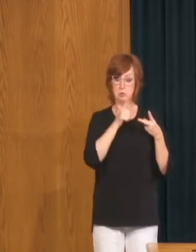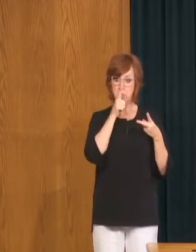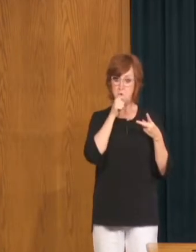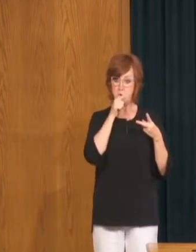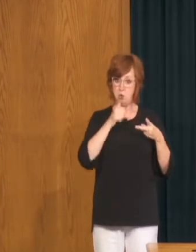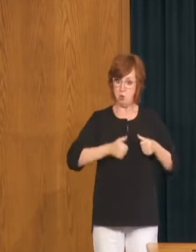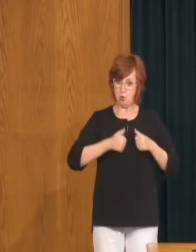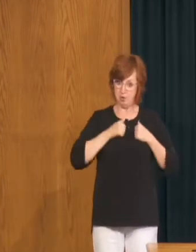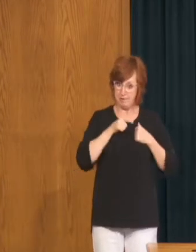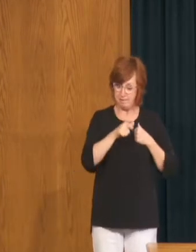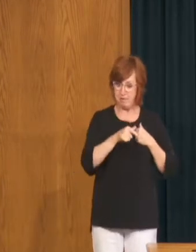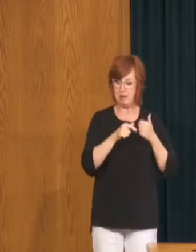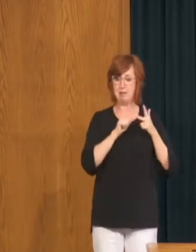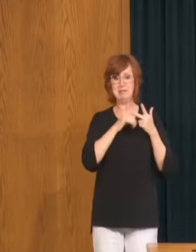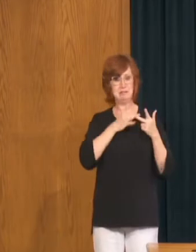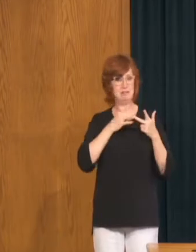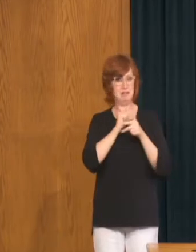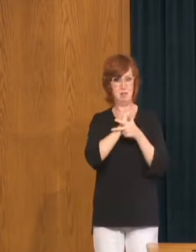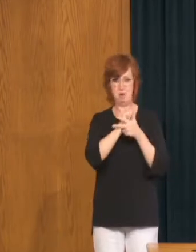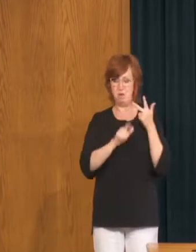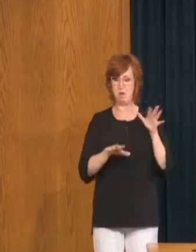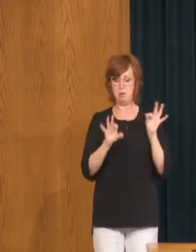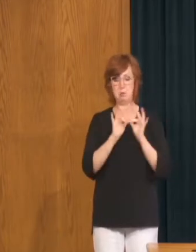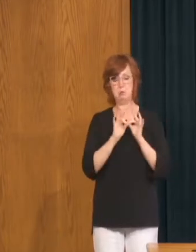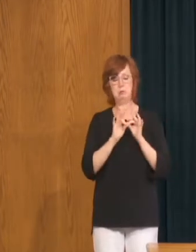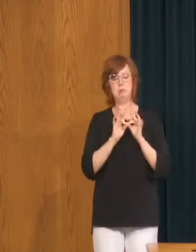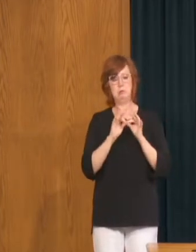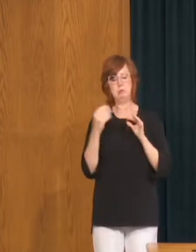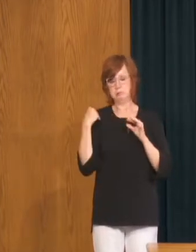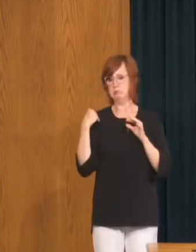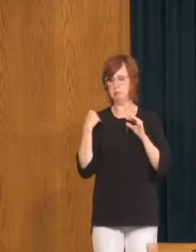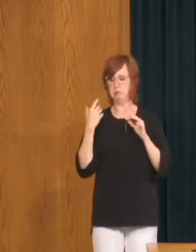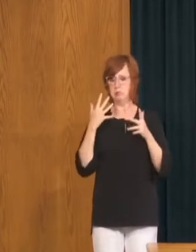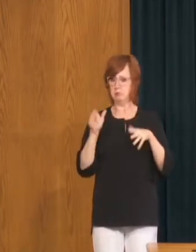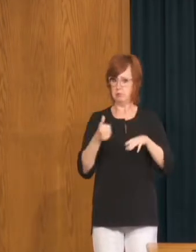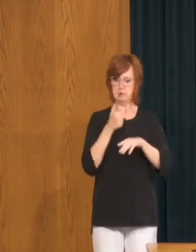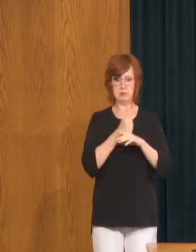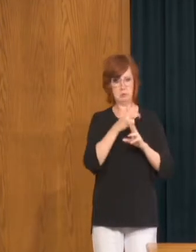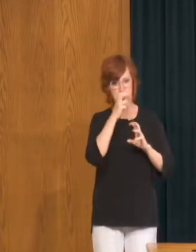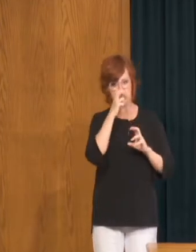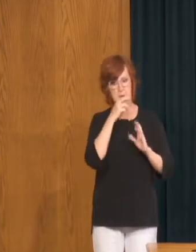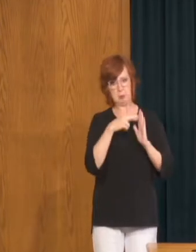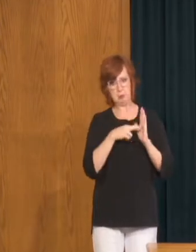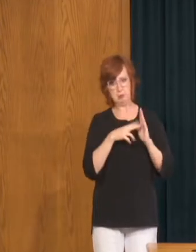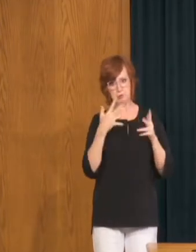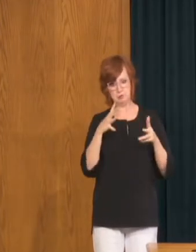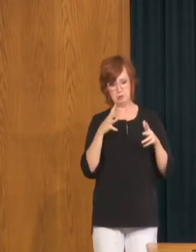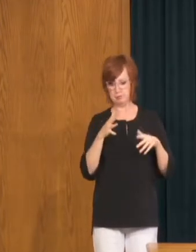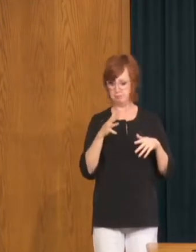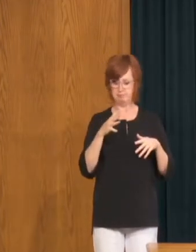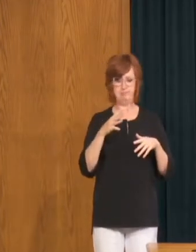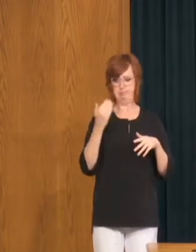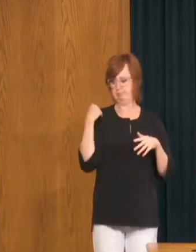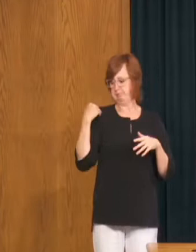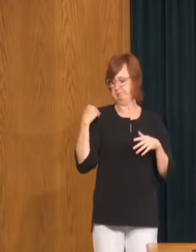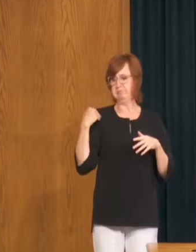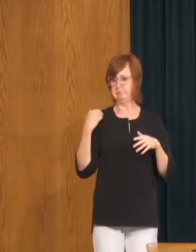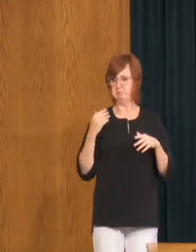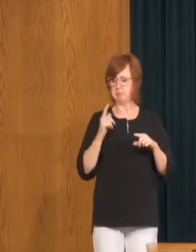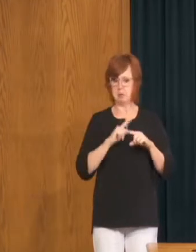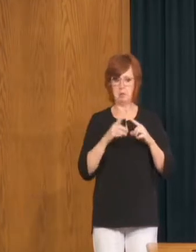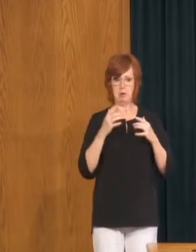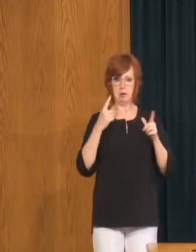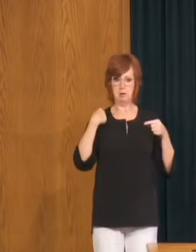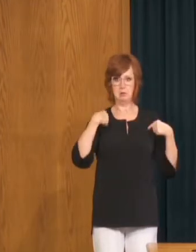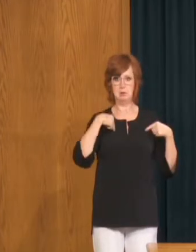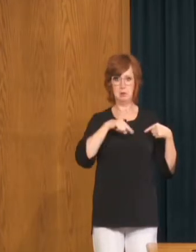restrictive visitation rules some time ago. And I would say that it has worked. We have not been hit by the kinds of outbreaks in our seniors' homes